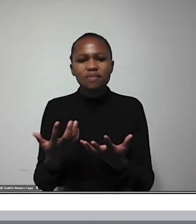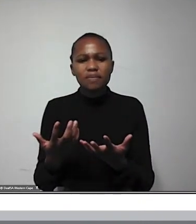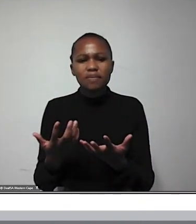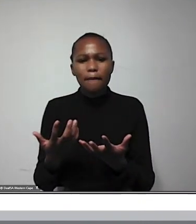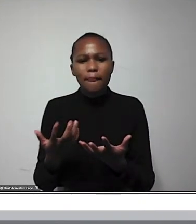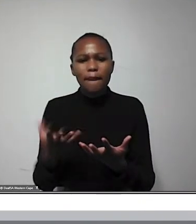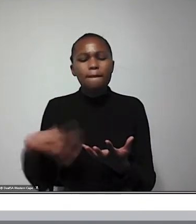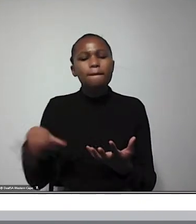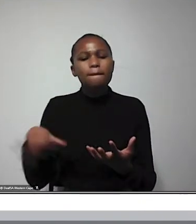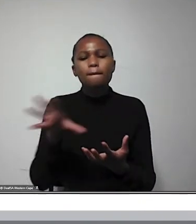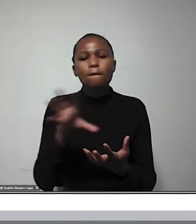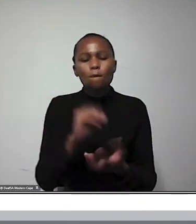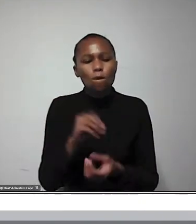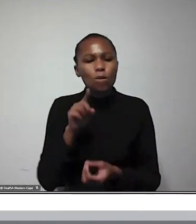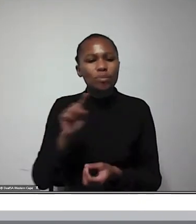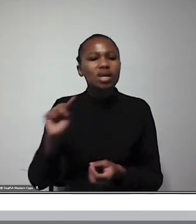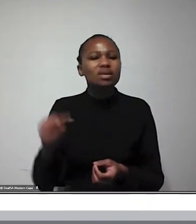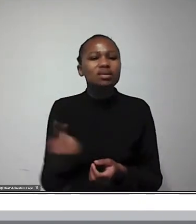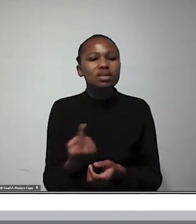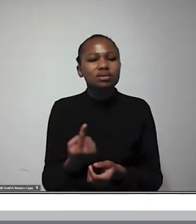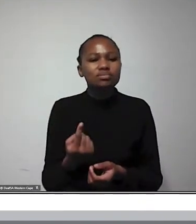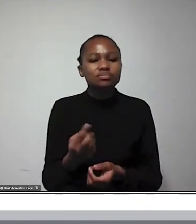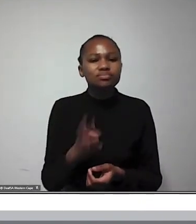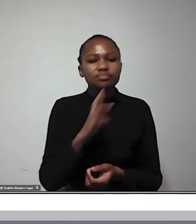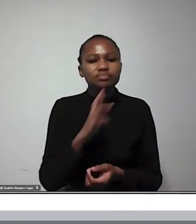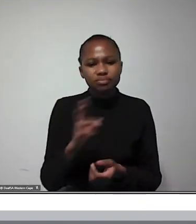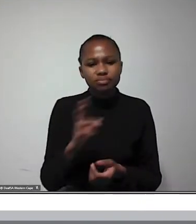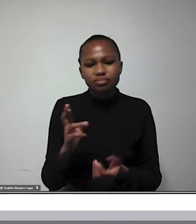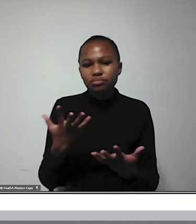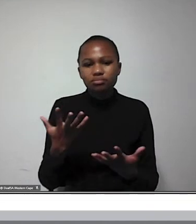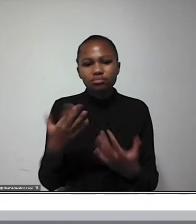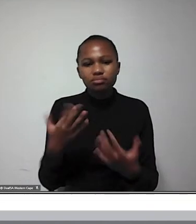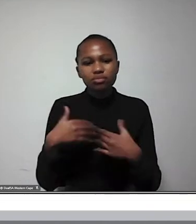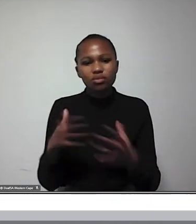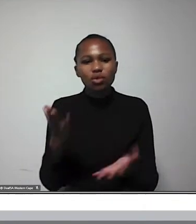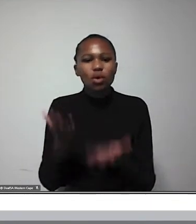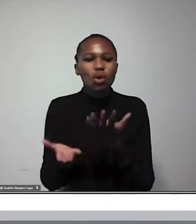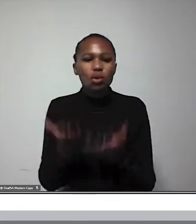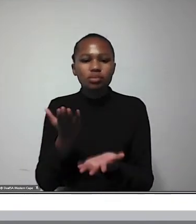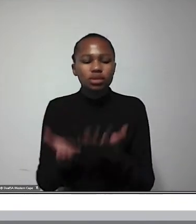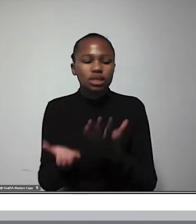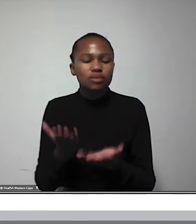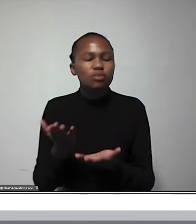all of these things they all play a role in the competitiveness of the product.